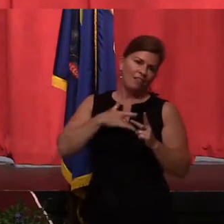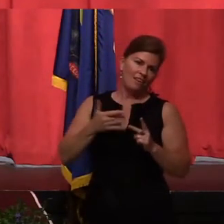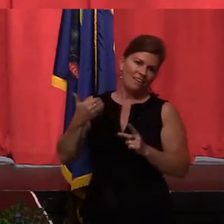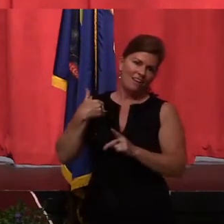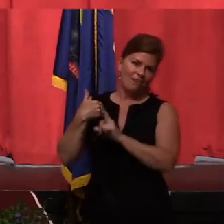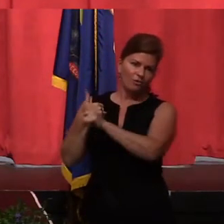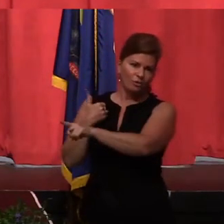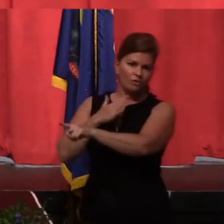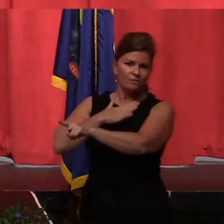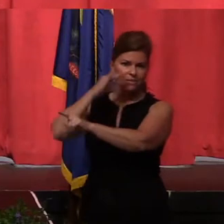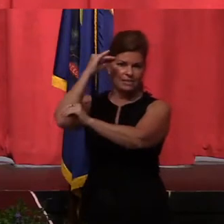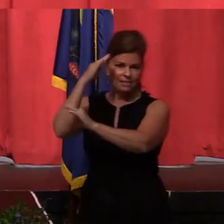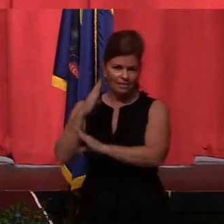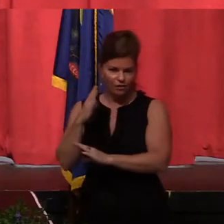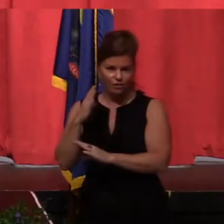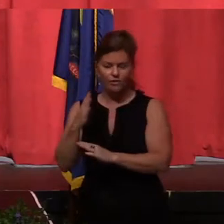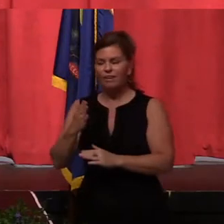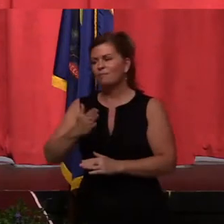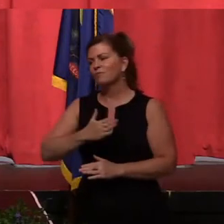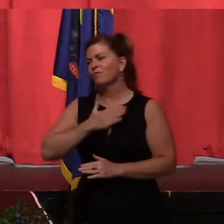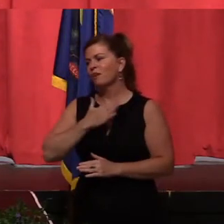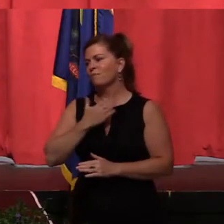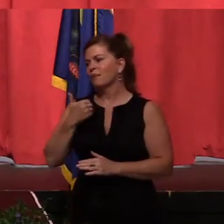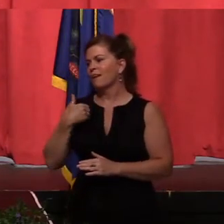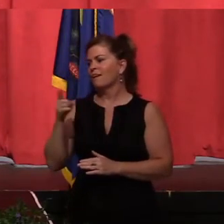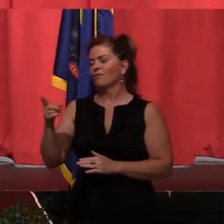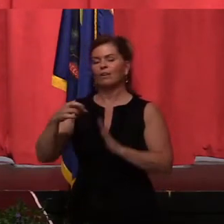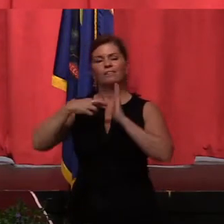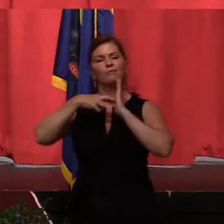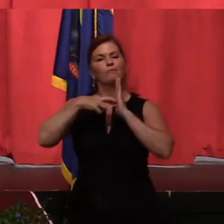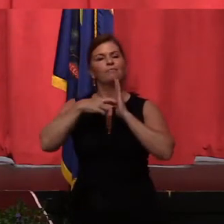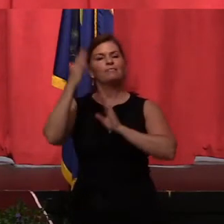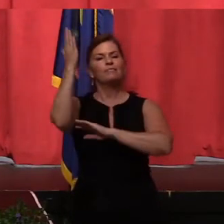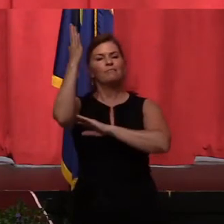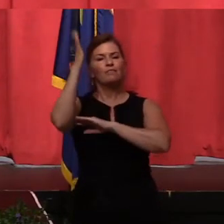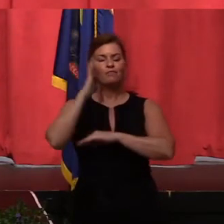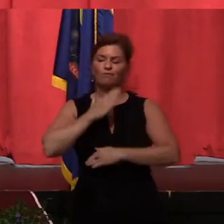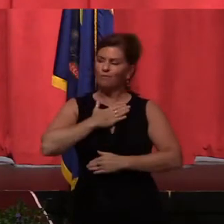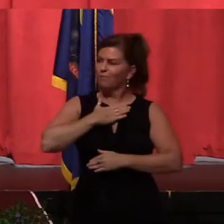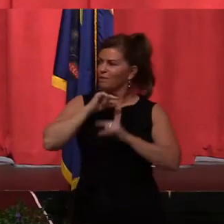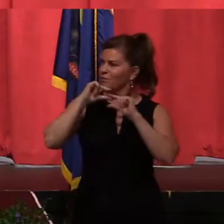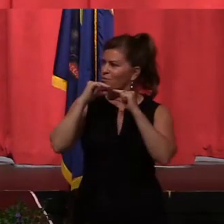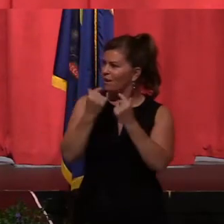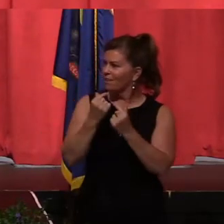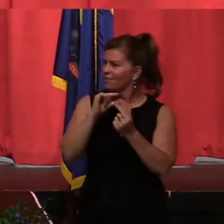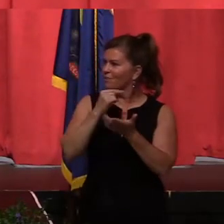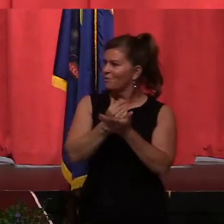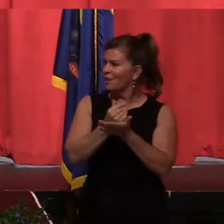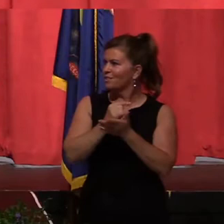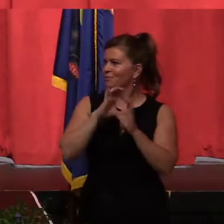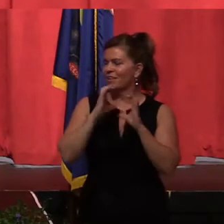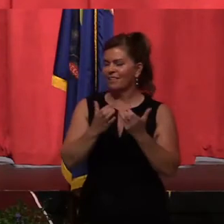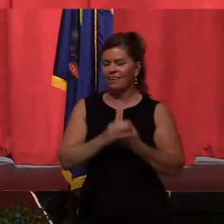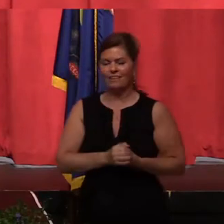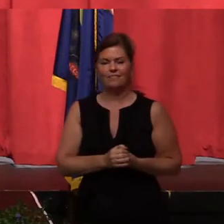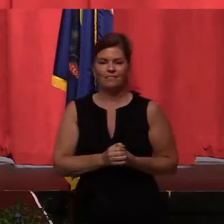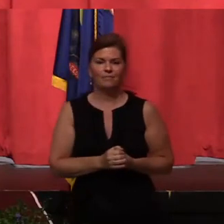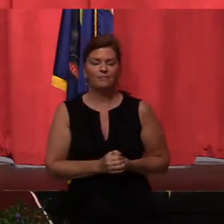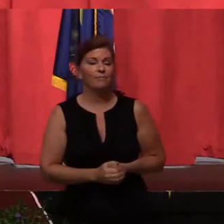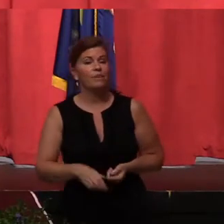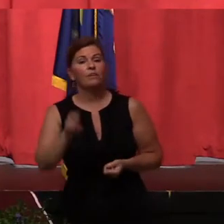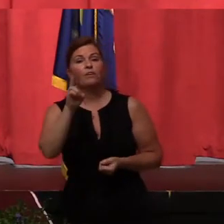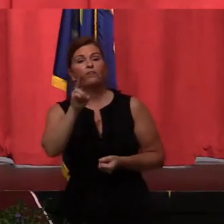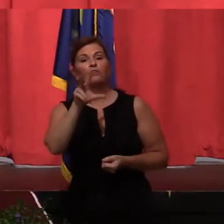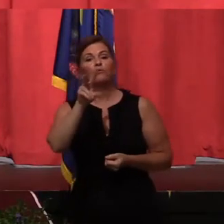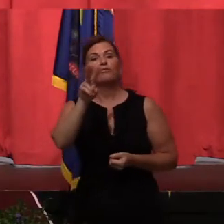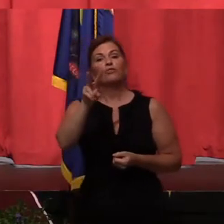this year, and I'm so glad to have her as the representative speaker for my graduating class. As U32's Teacher of the Year